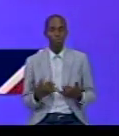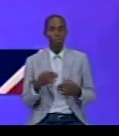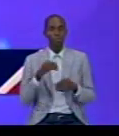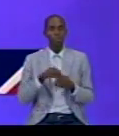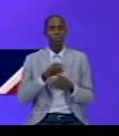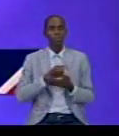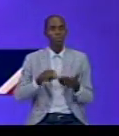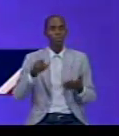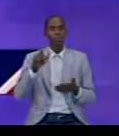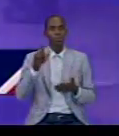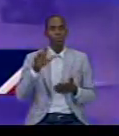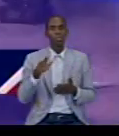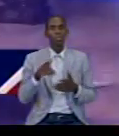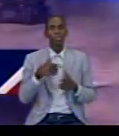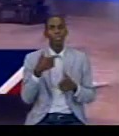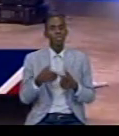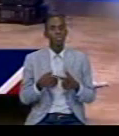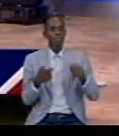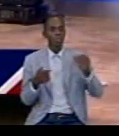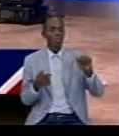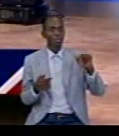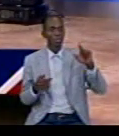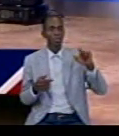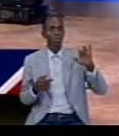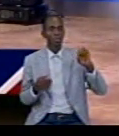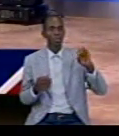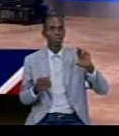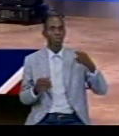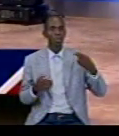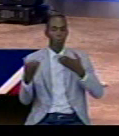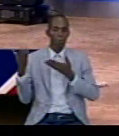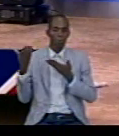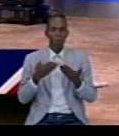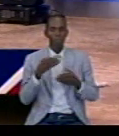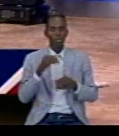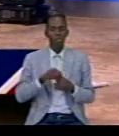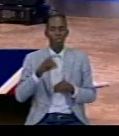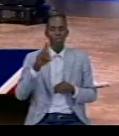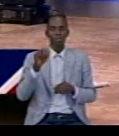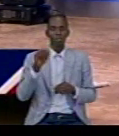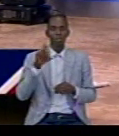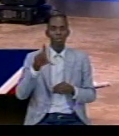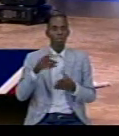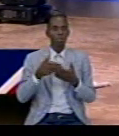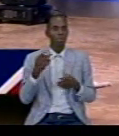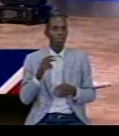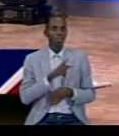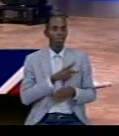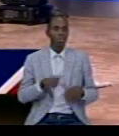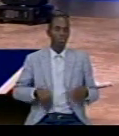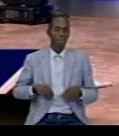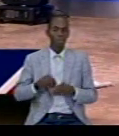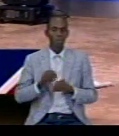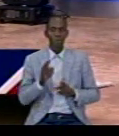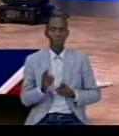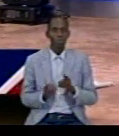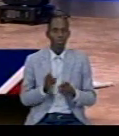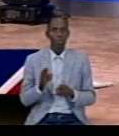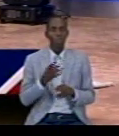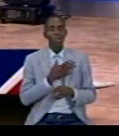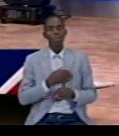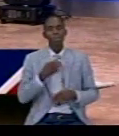verse 25, it says, then Arioch brought in Daniel before the king in haste, and